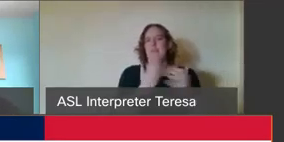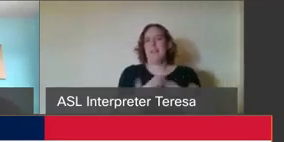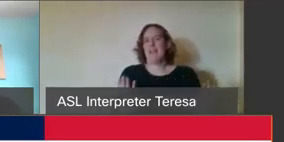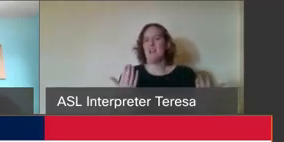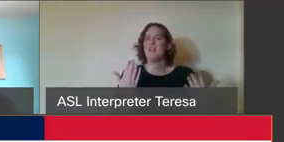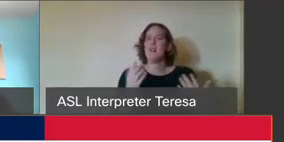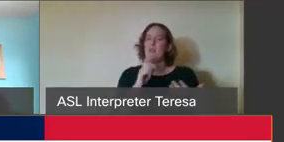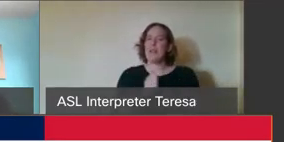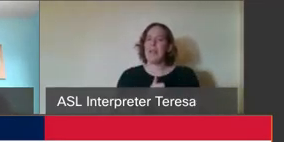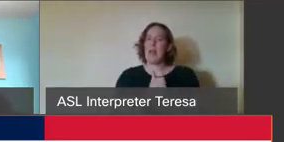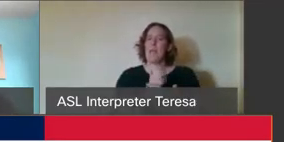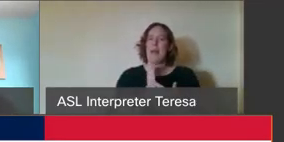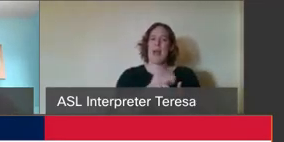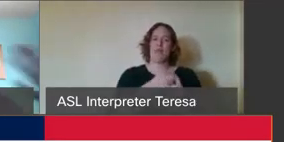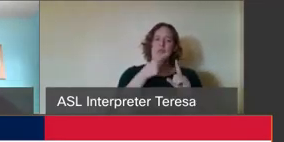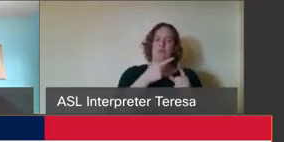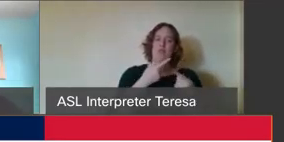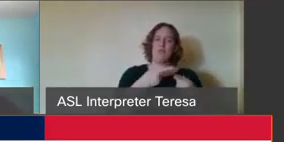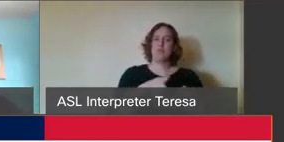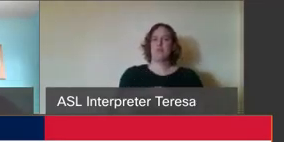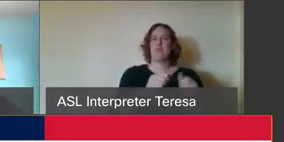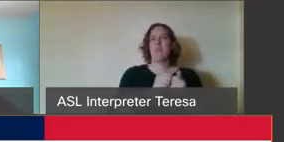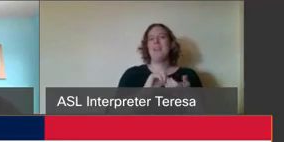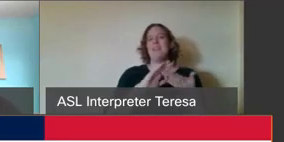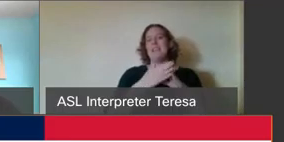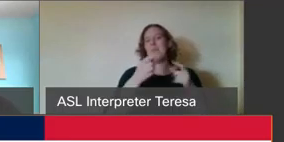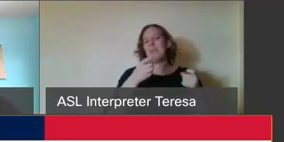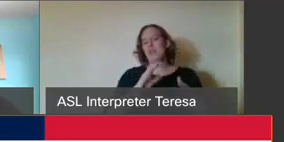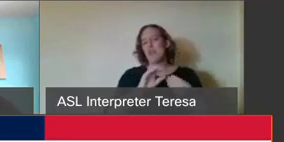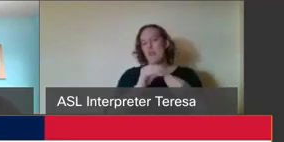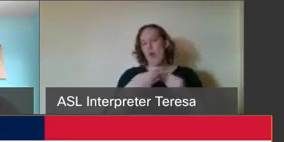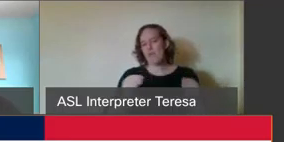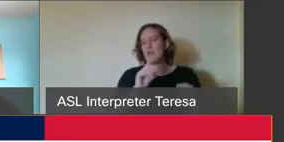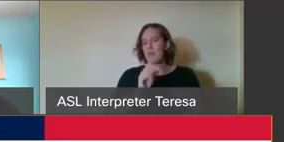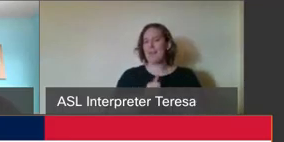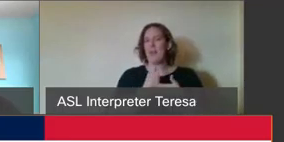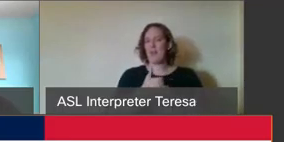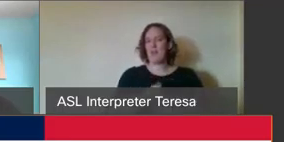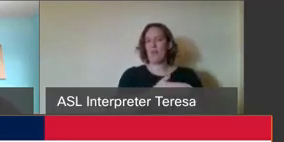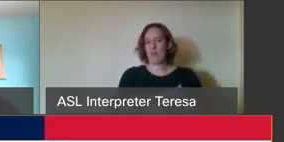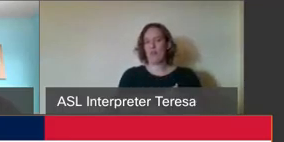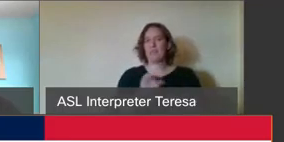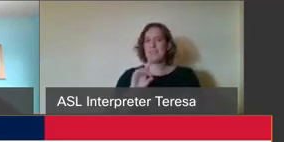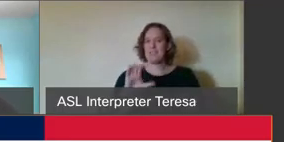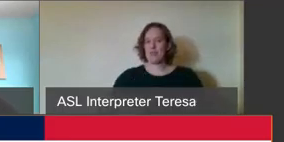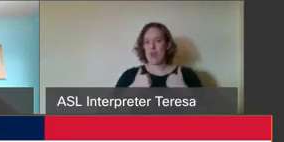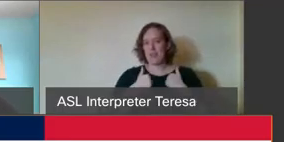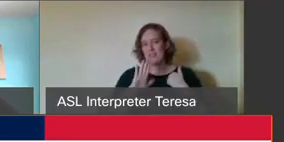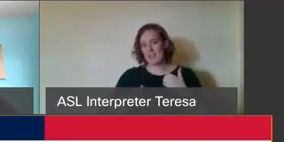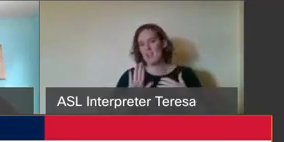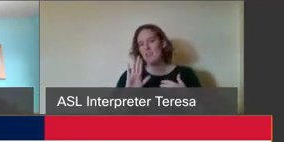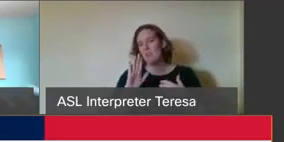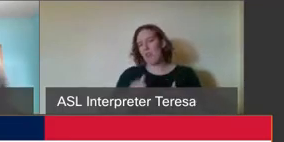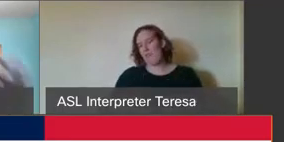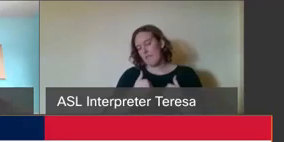the mission of the city administrator's office and ultimately to really improve the lives of district residents. So if anyone has any questions